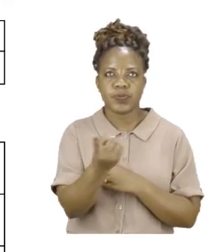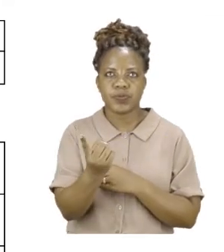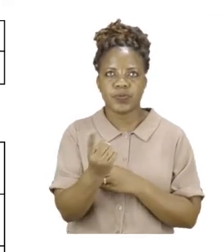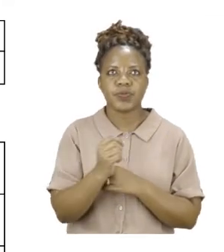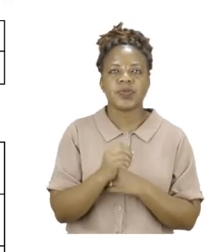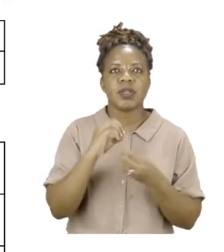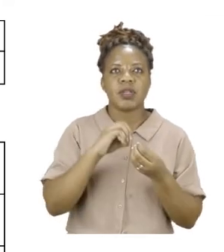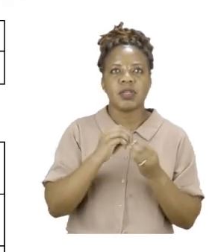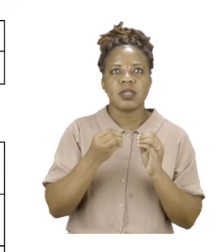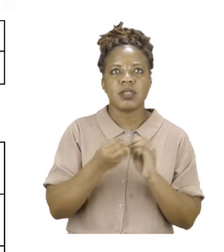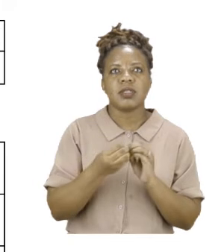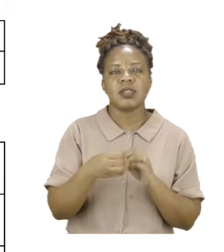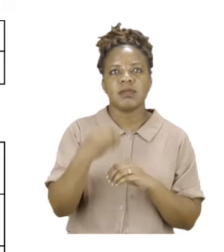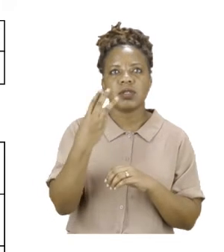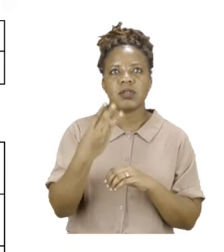on,